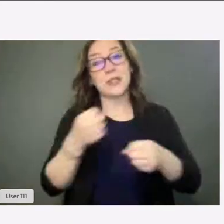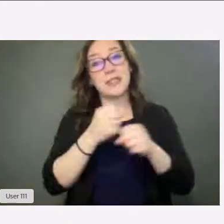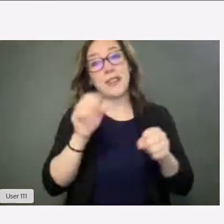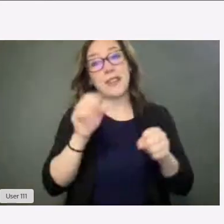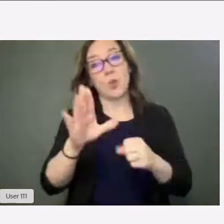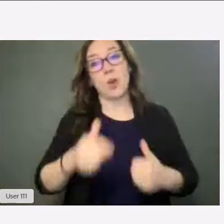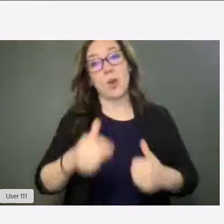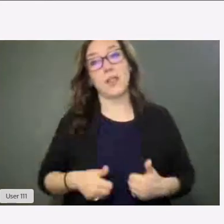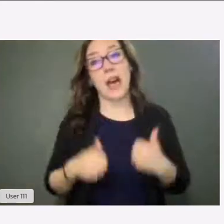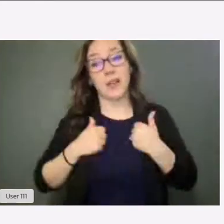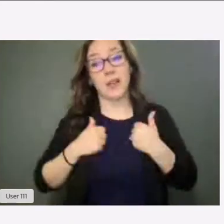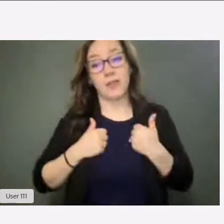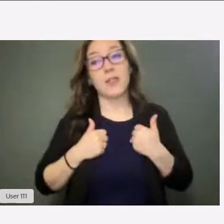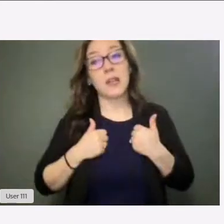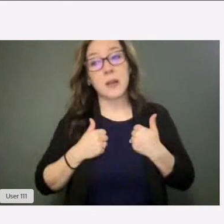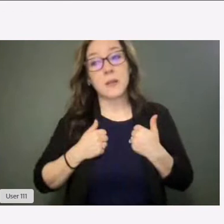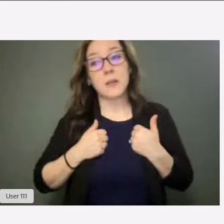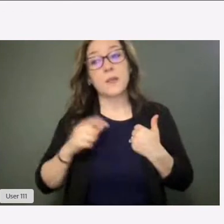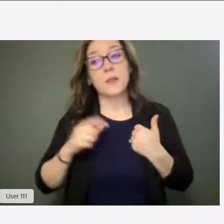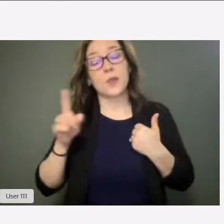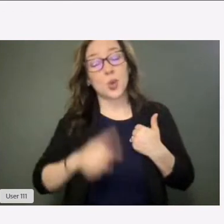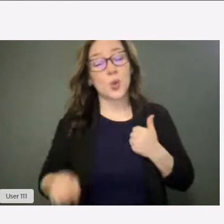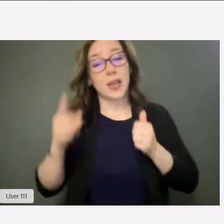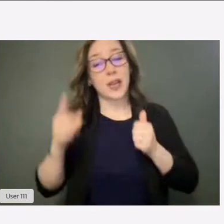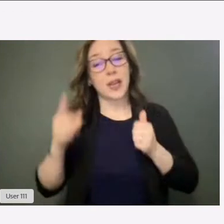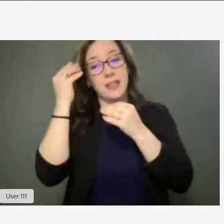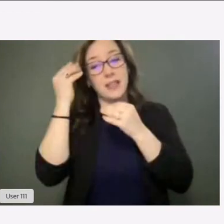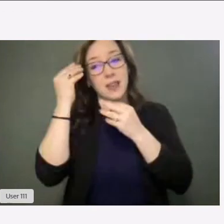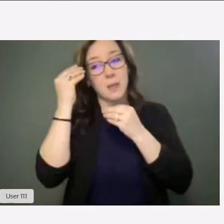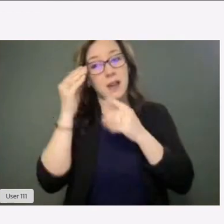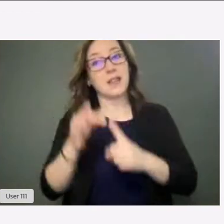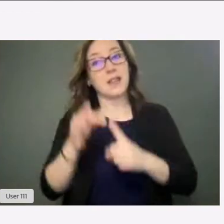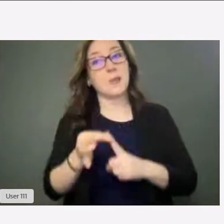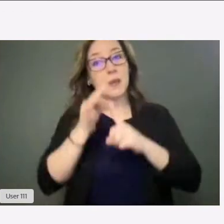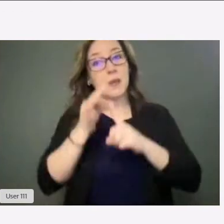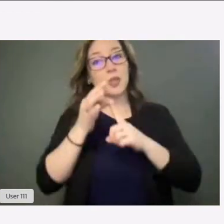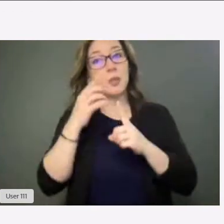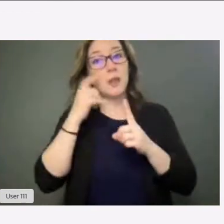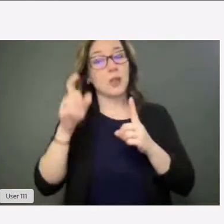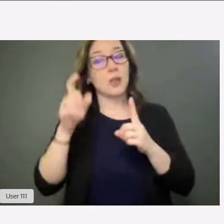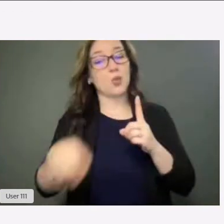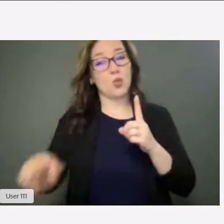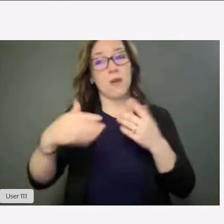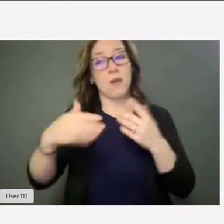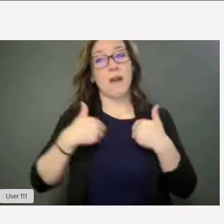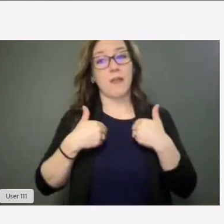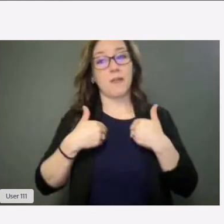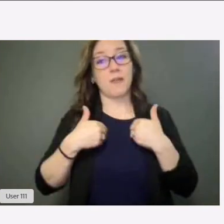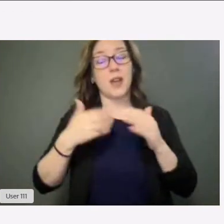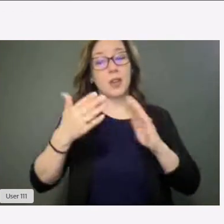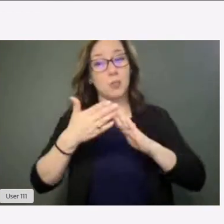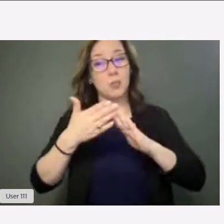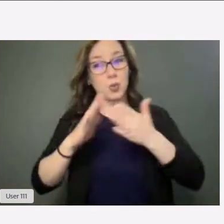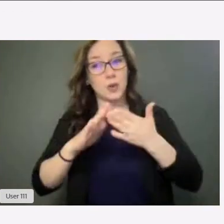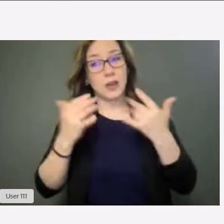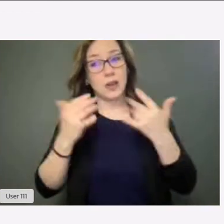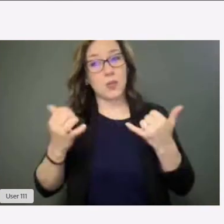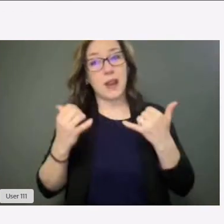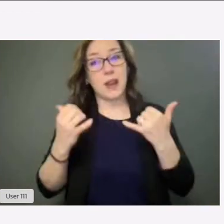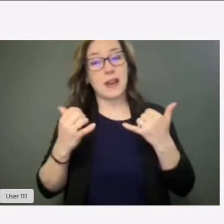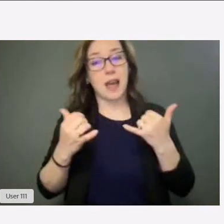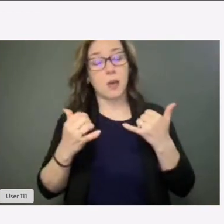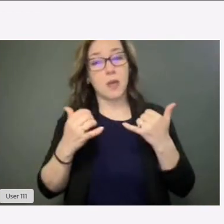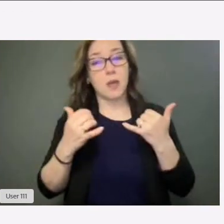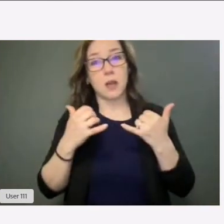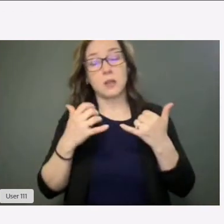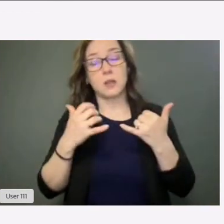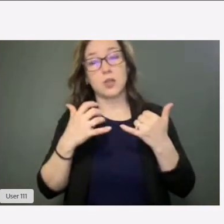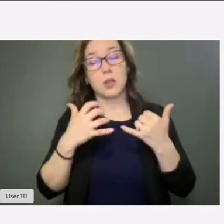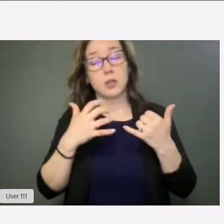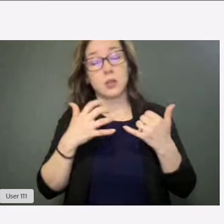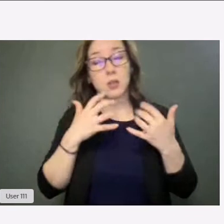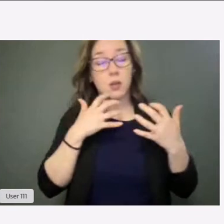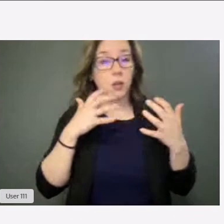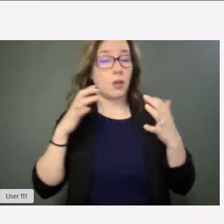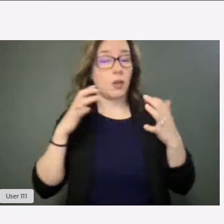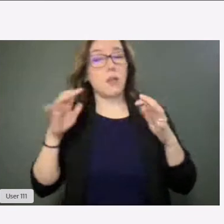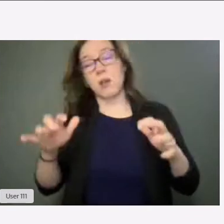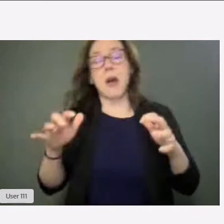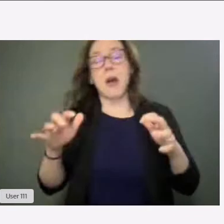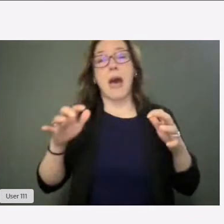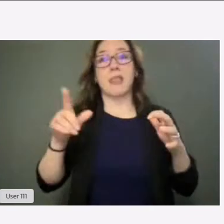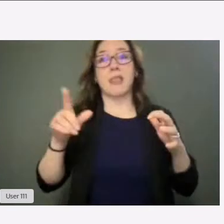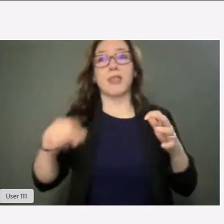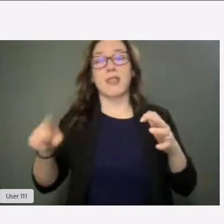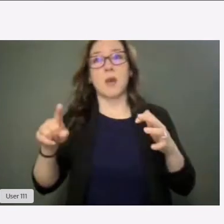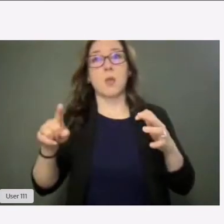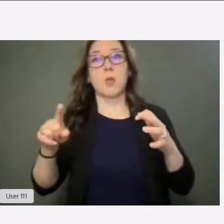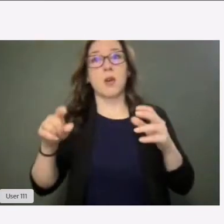to think about, especially because I would assume you have a community right now that is galvanized to take steps to help their fellow